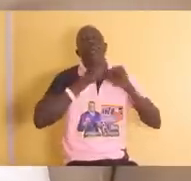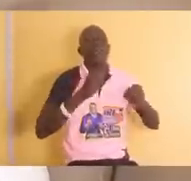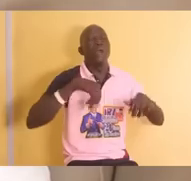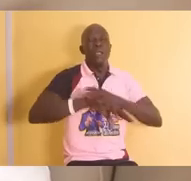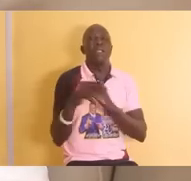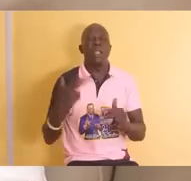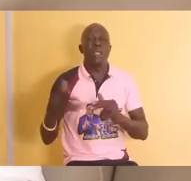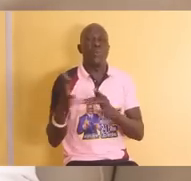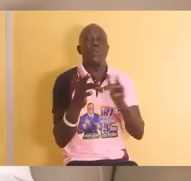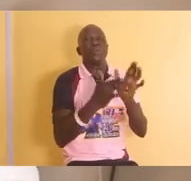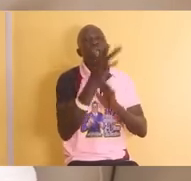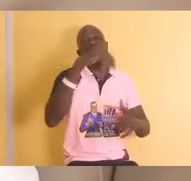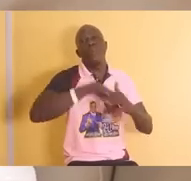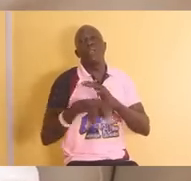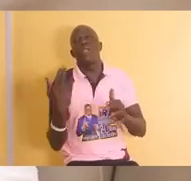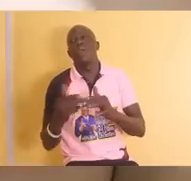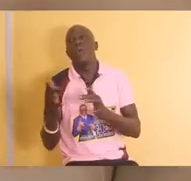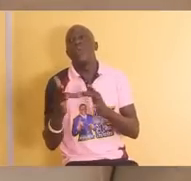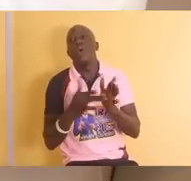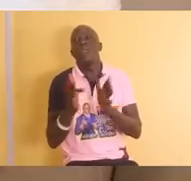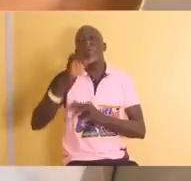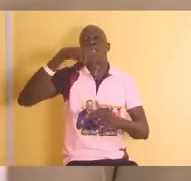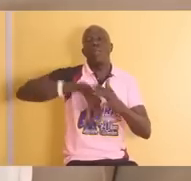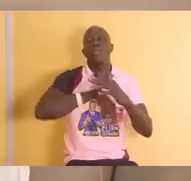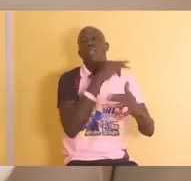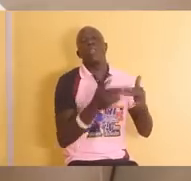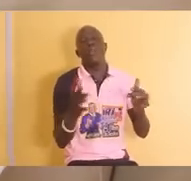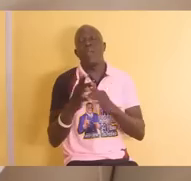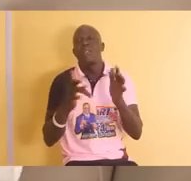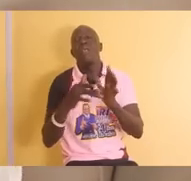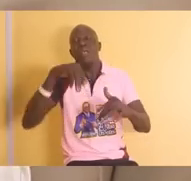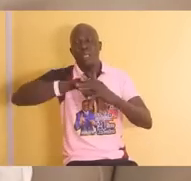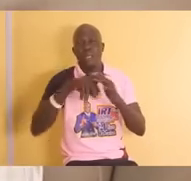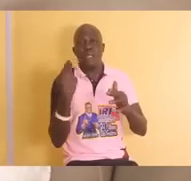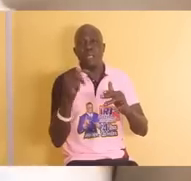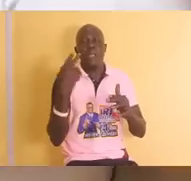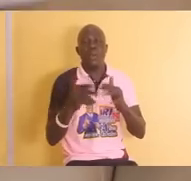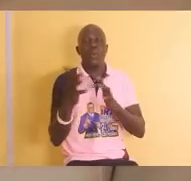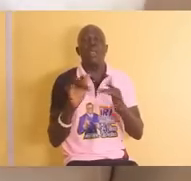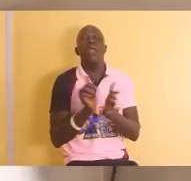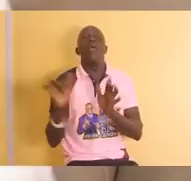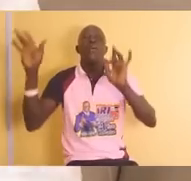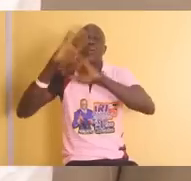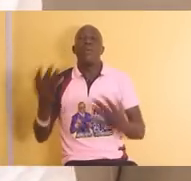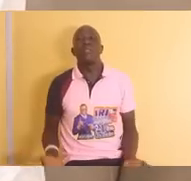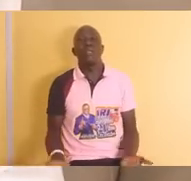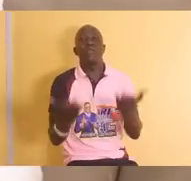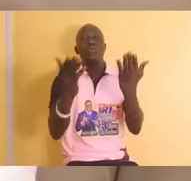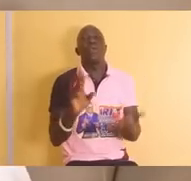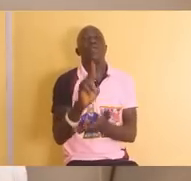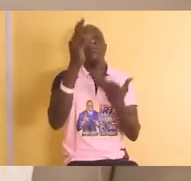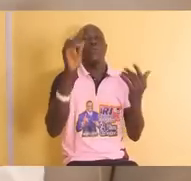power le ki aga ogogo meti aka fe u ba hita loruko Jesu anu gbe aye edide